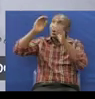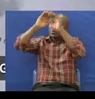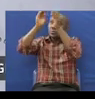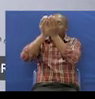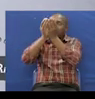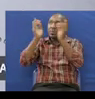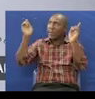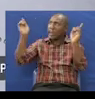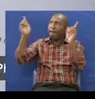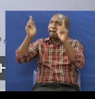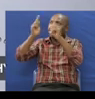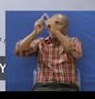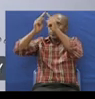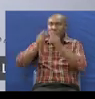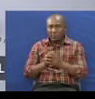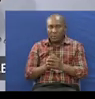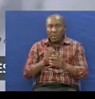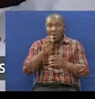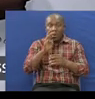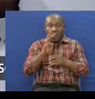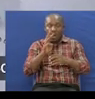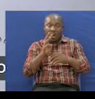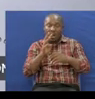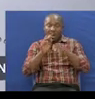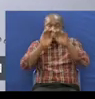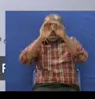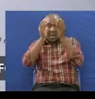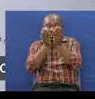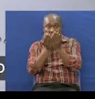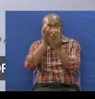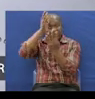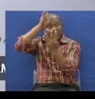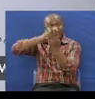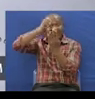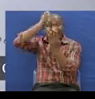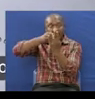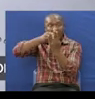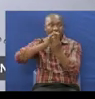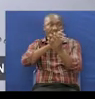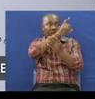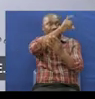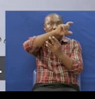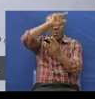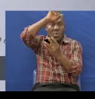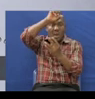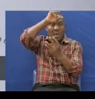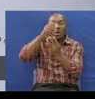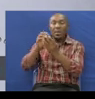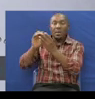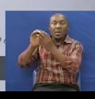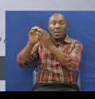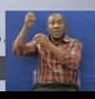the straight line with the sun and the earth, whereby the earth becomes